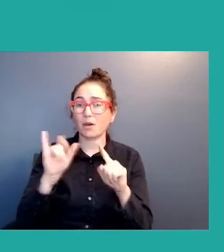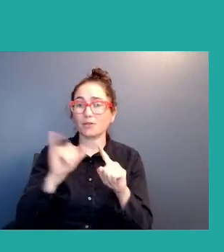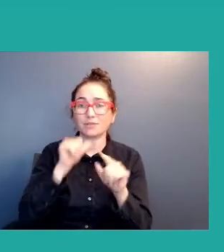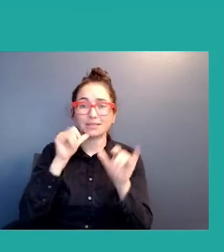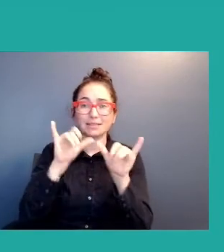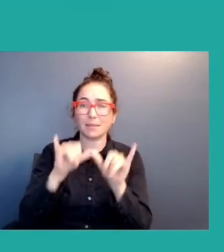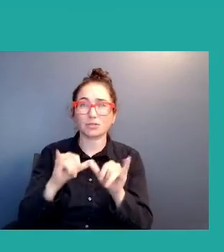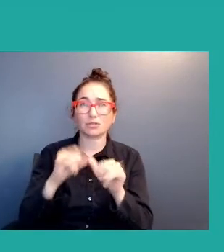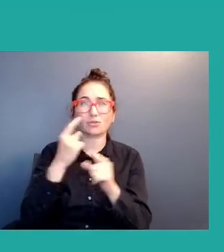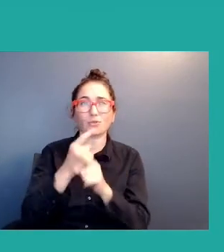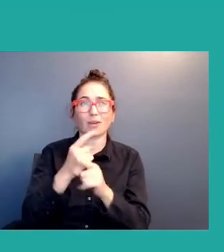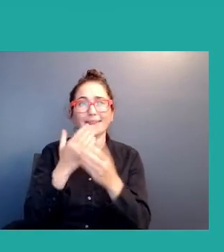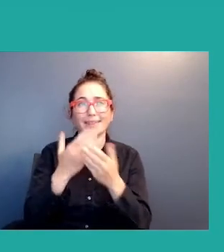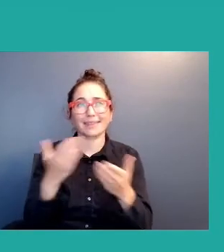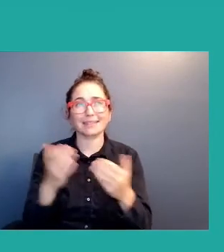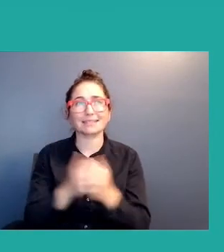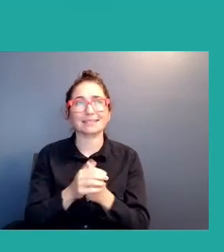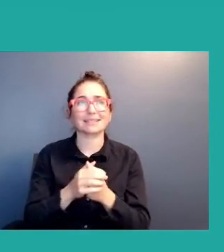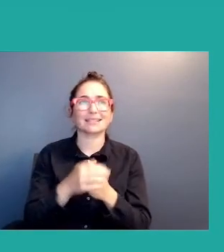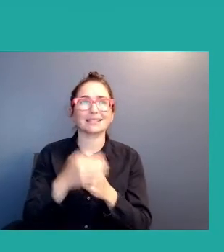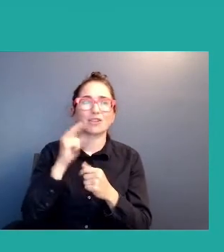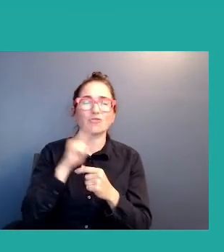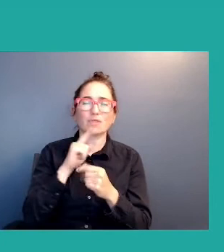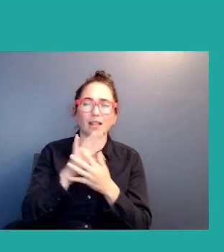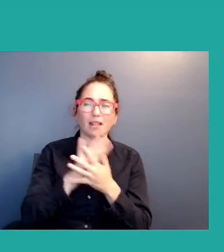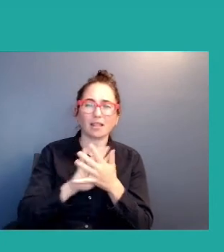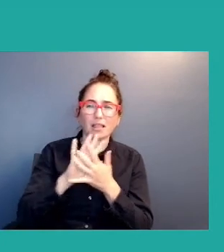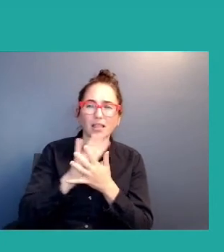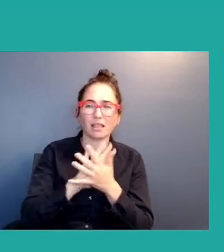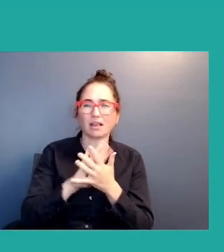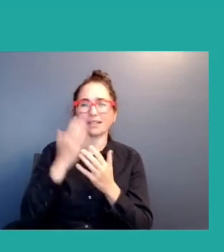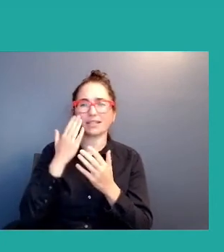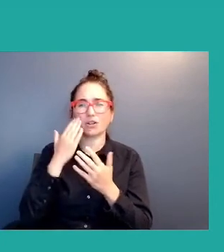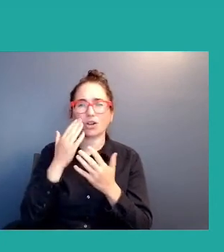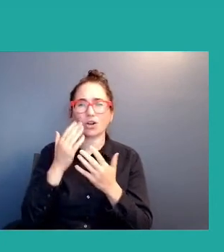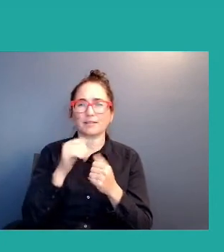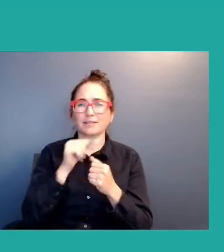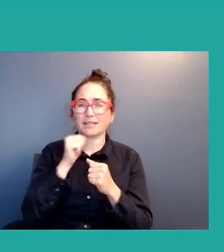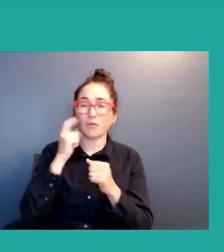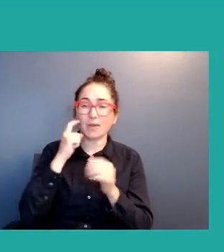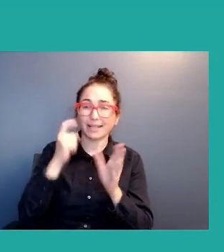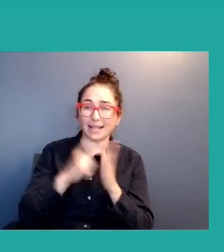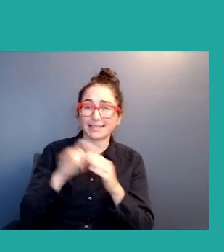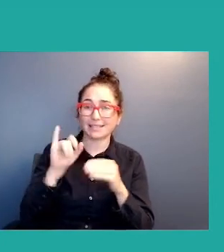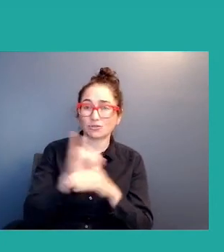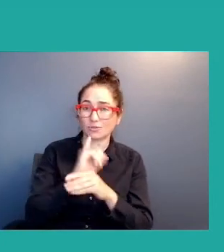things. Polluting, congesting, weaponizing industries have value.